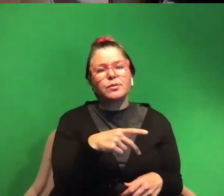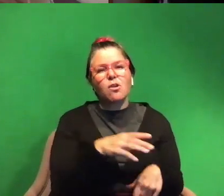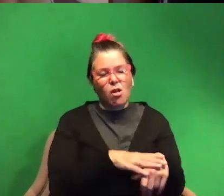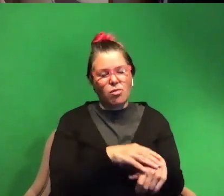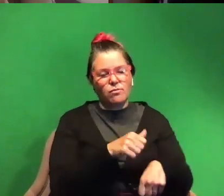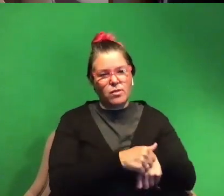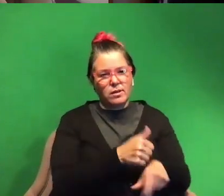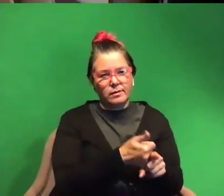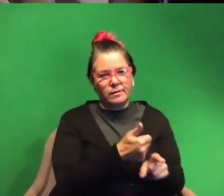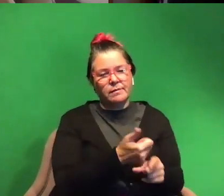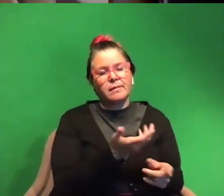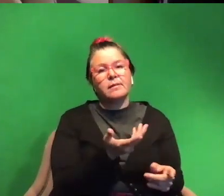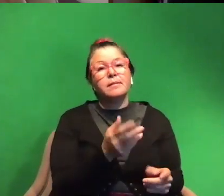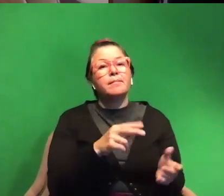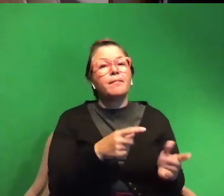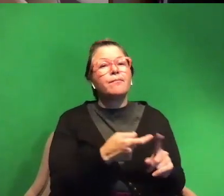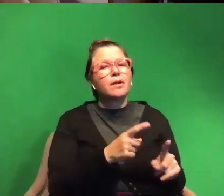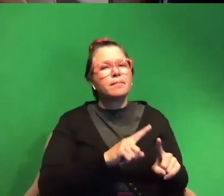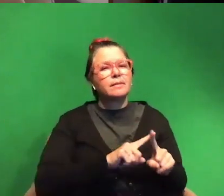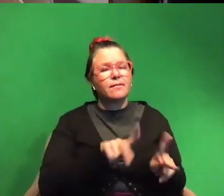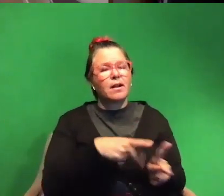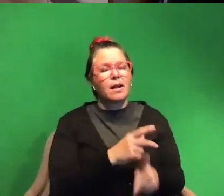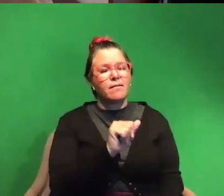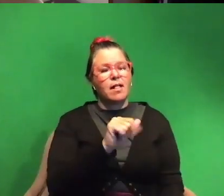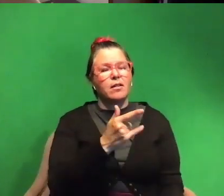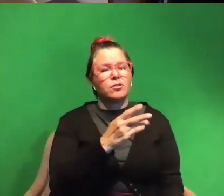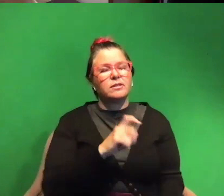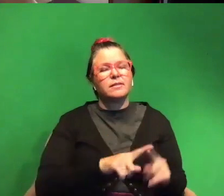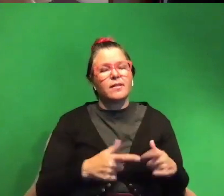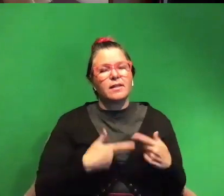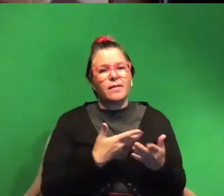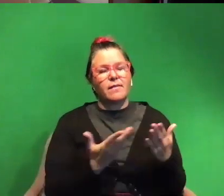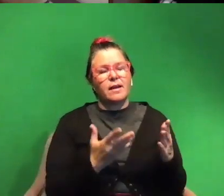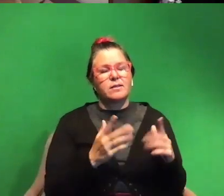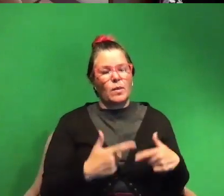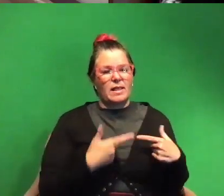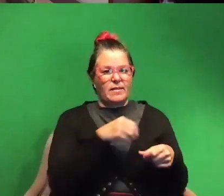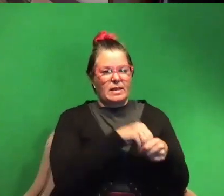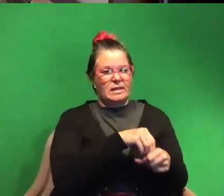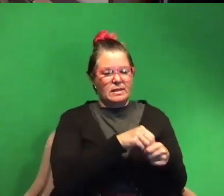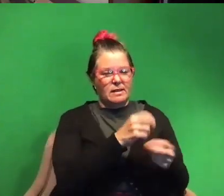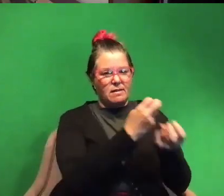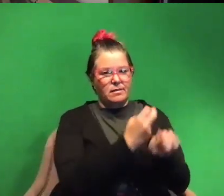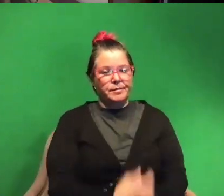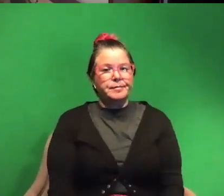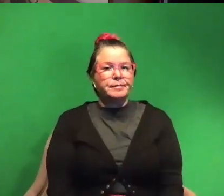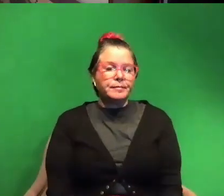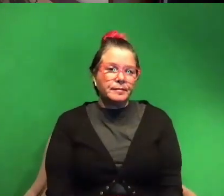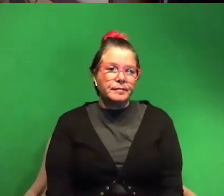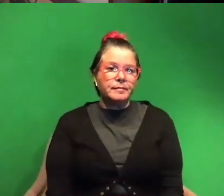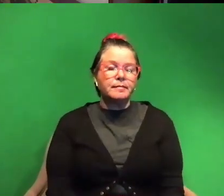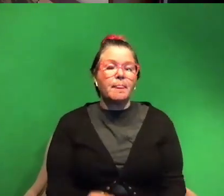itself, and that's actually from different algae and different organisms that settle into and live in the actual skeleton. But the